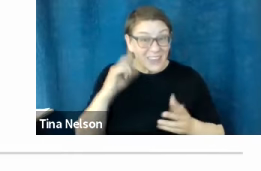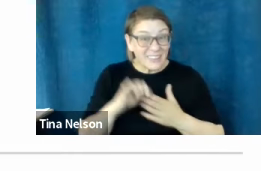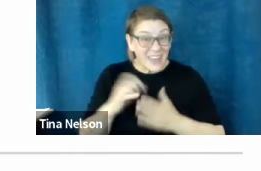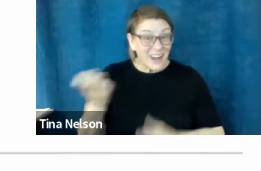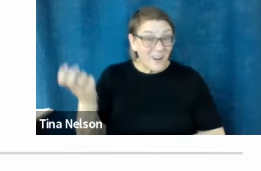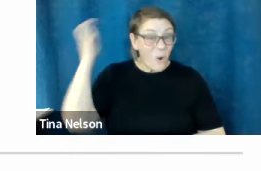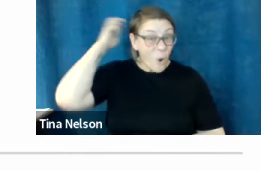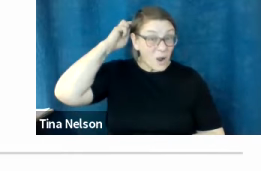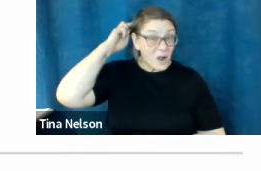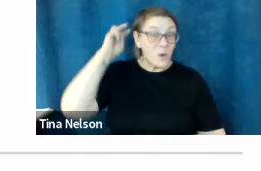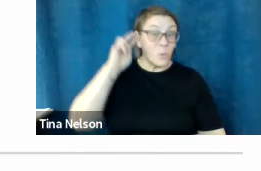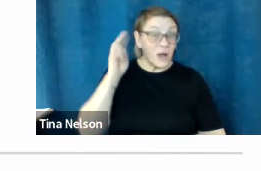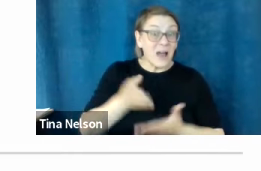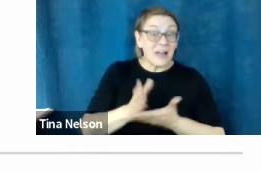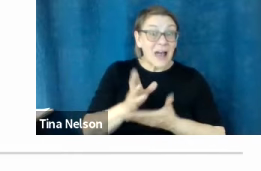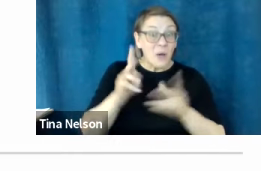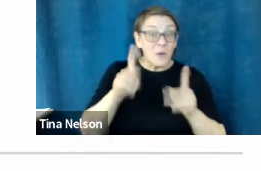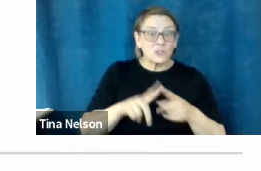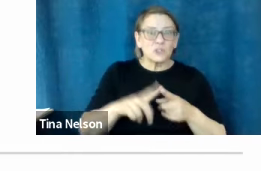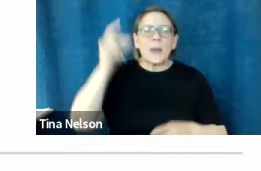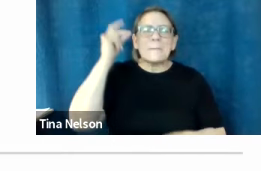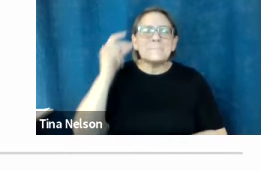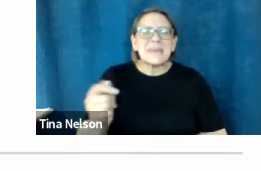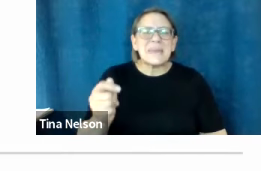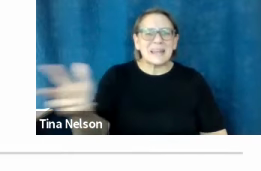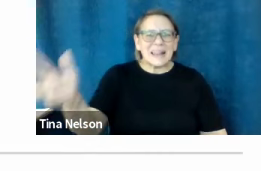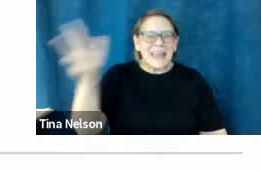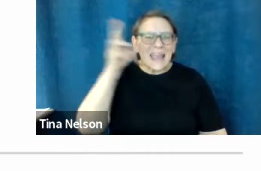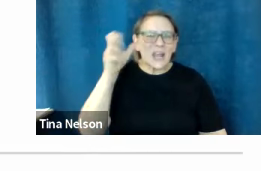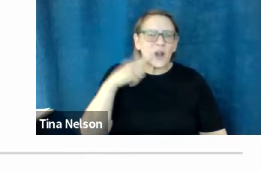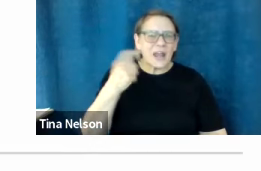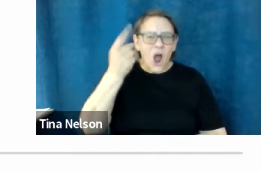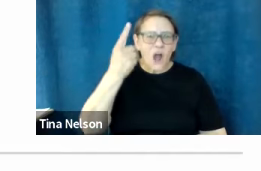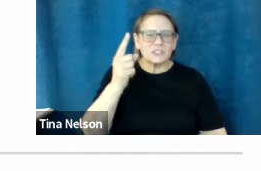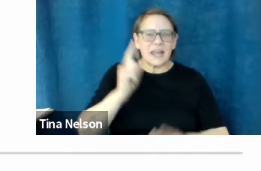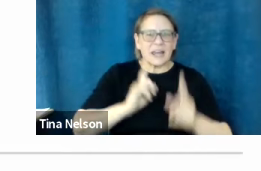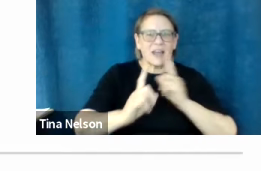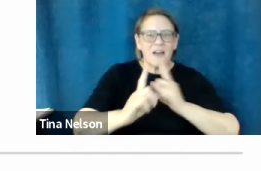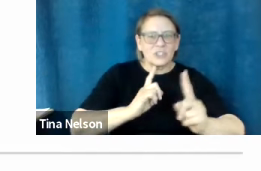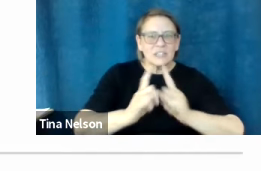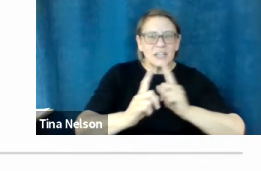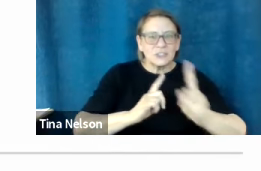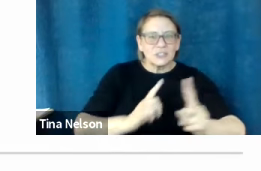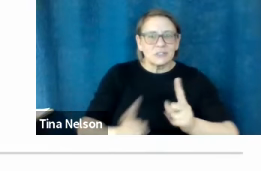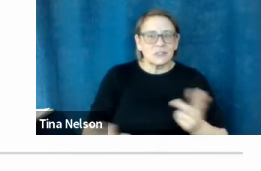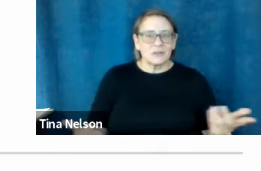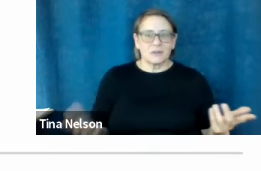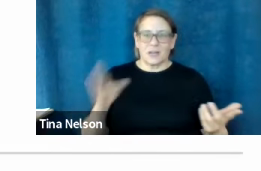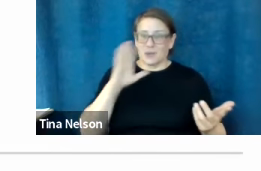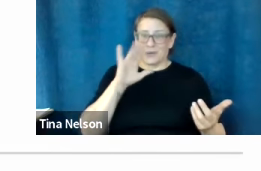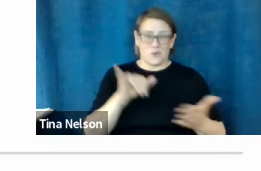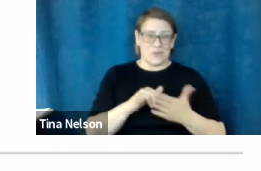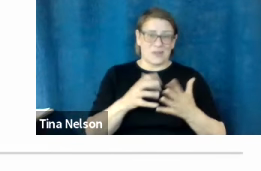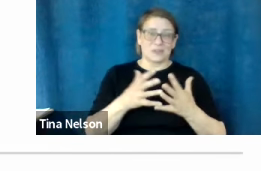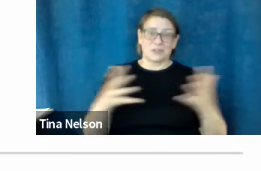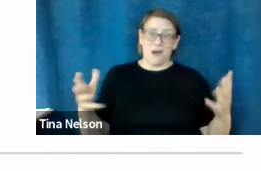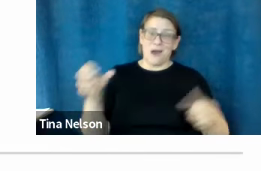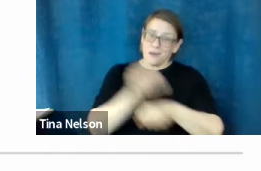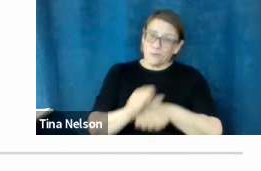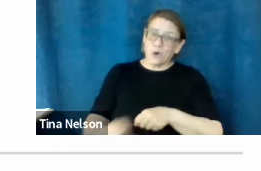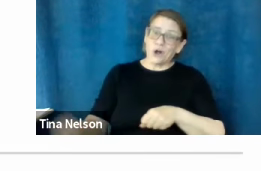implant will allow a deaf adult to immediately begin hearing and understanding oral conversations. Uh, and we know that there's a lot of work